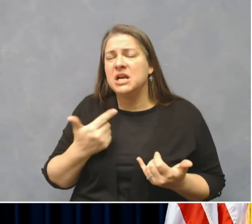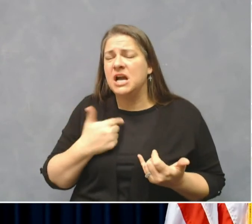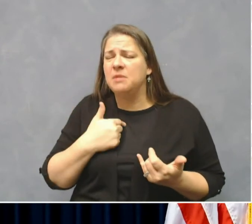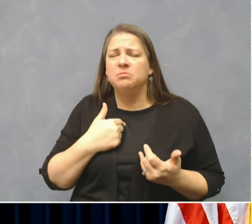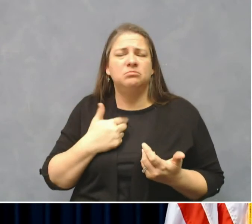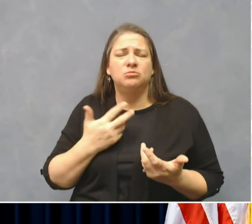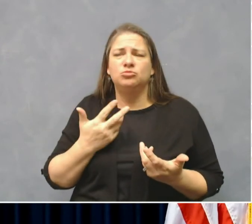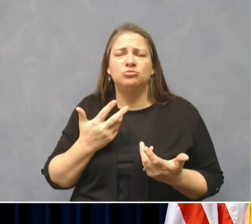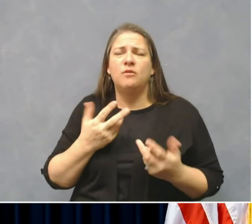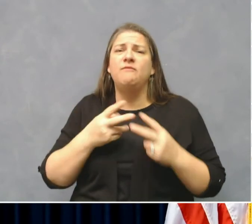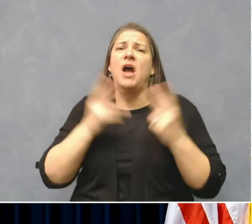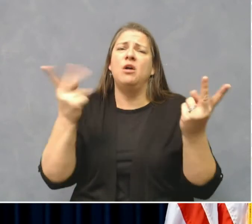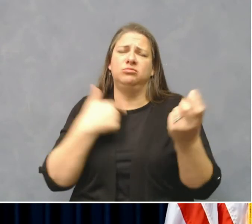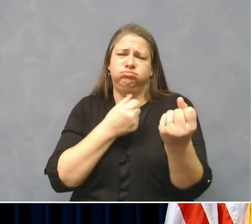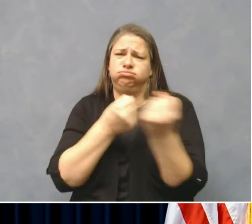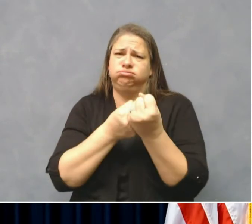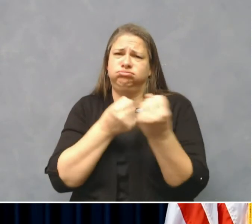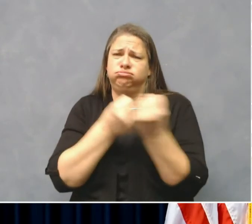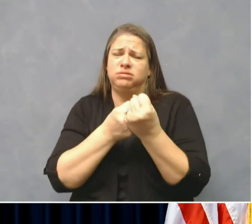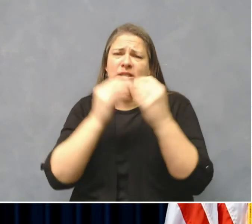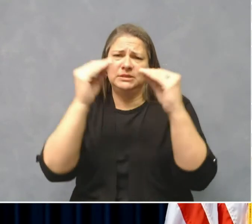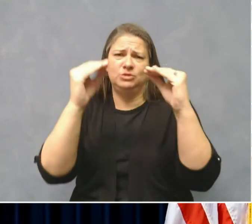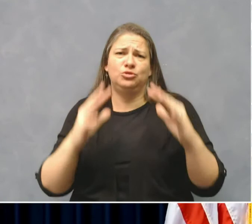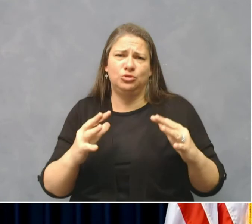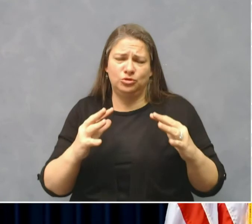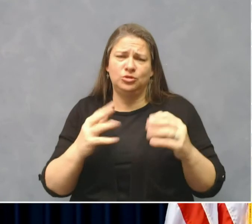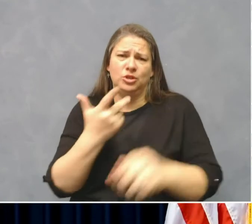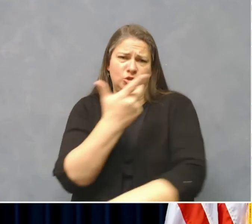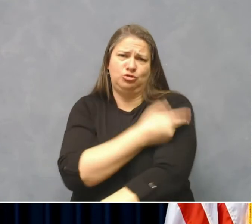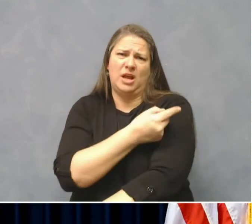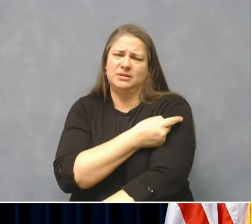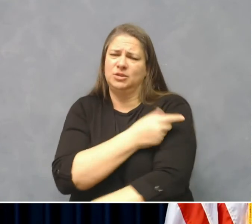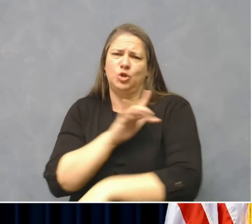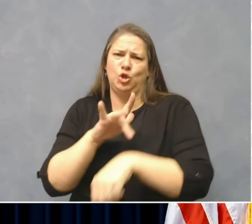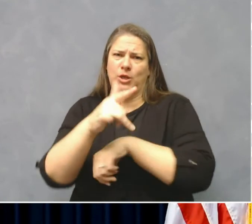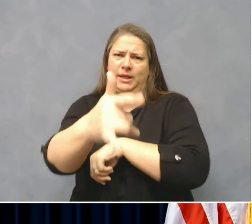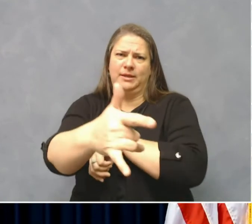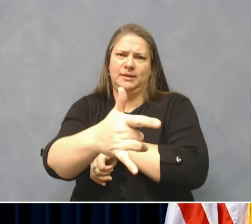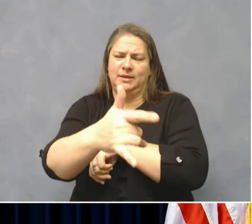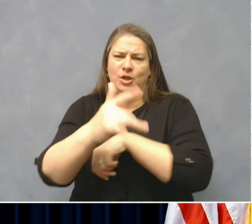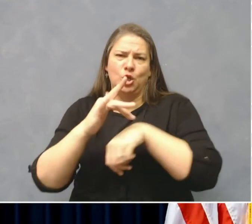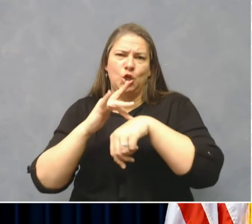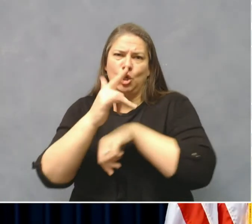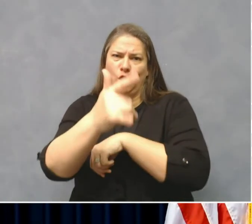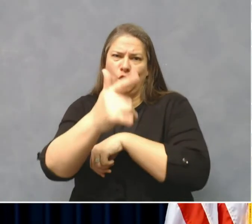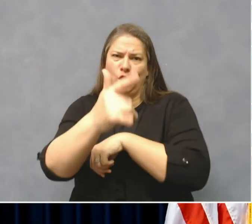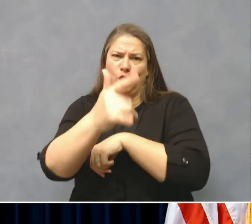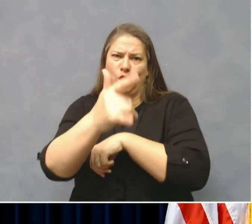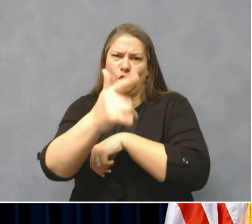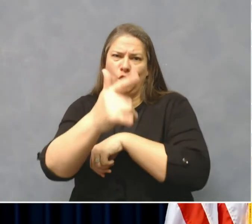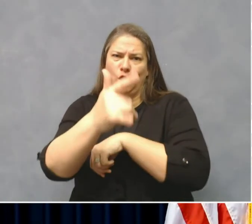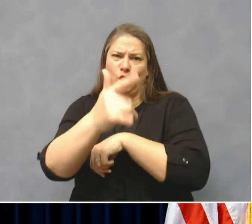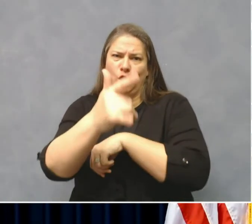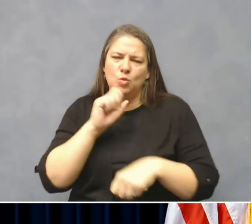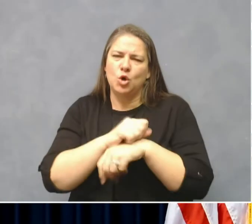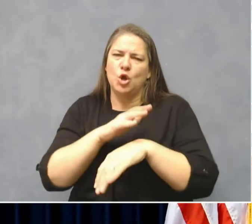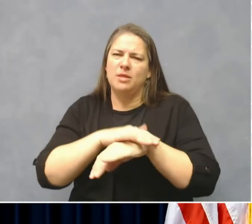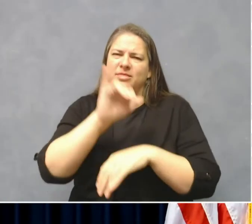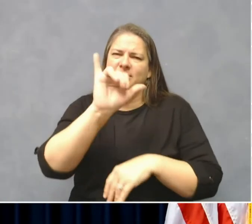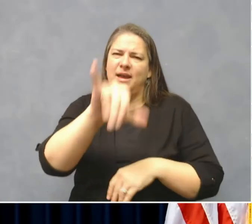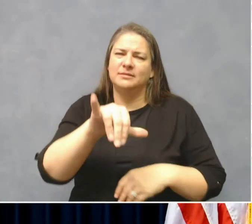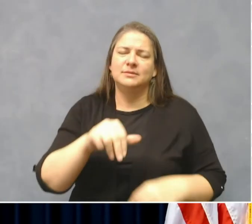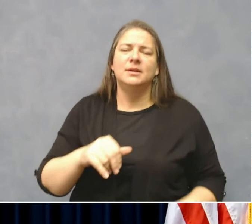of getting our educators vaccinated as early as possible. And we're going to be working on